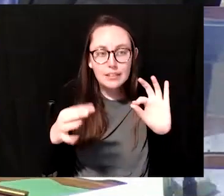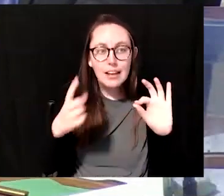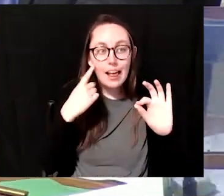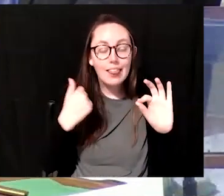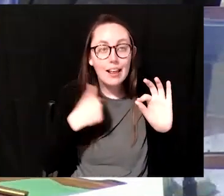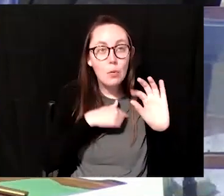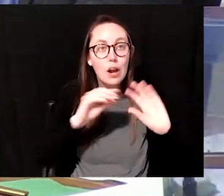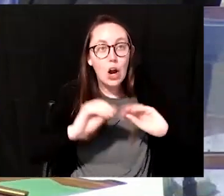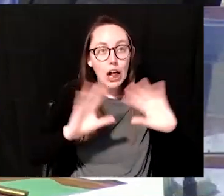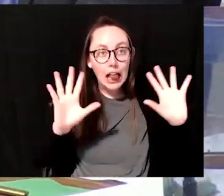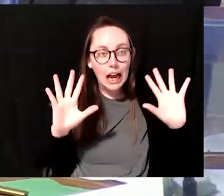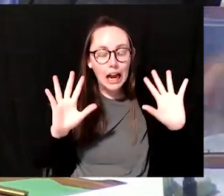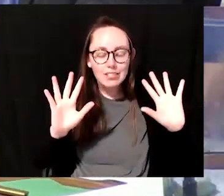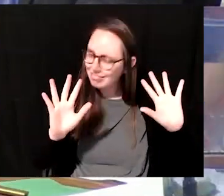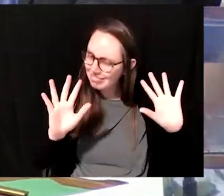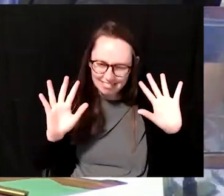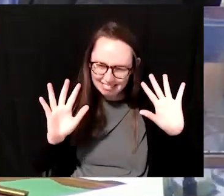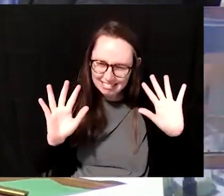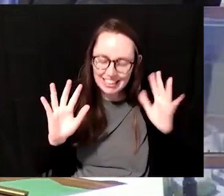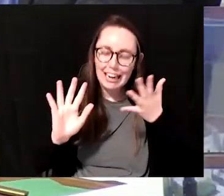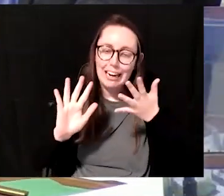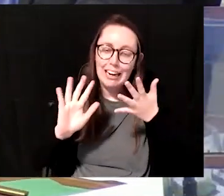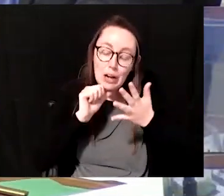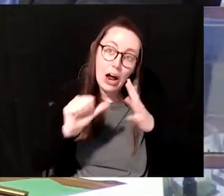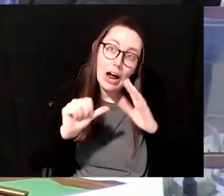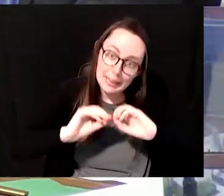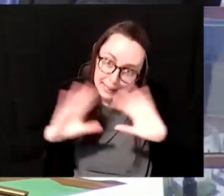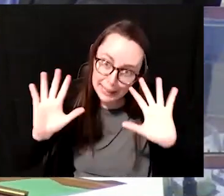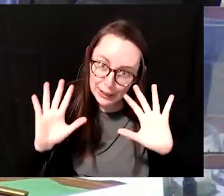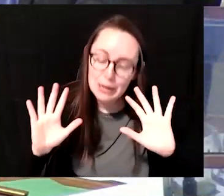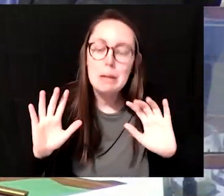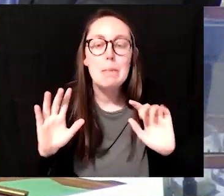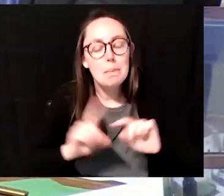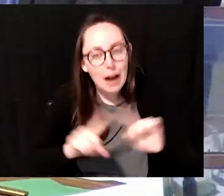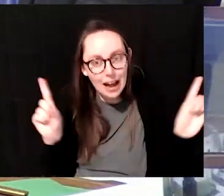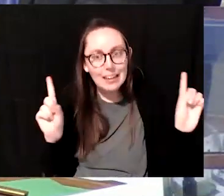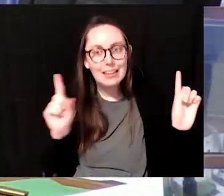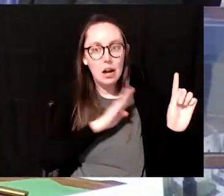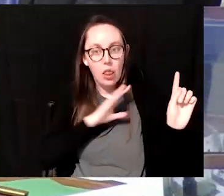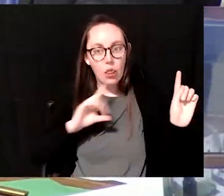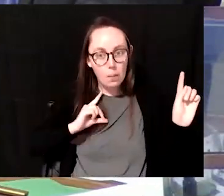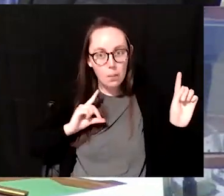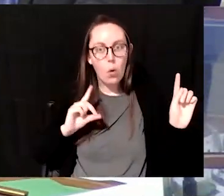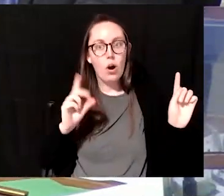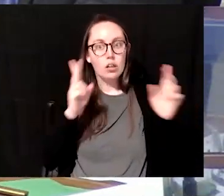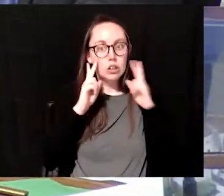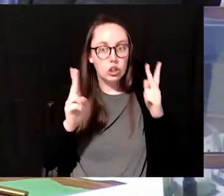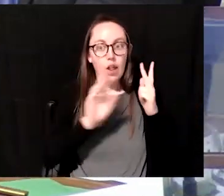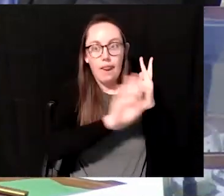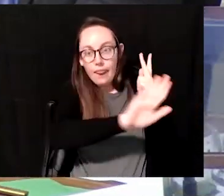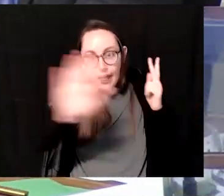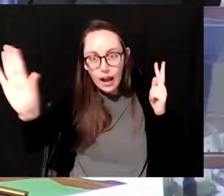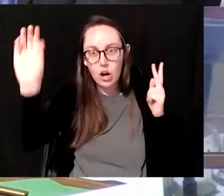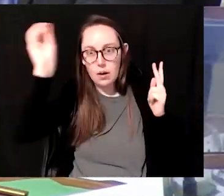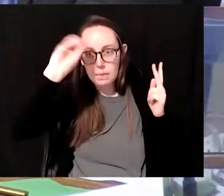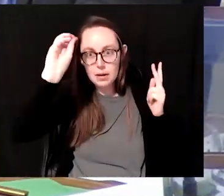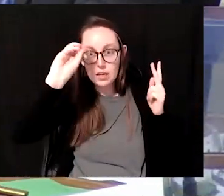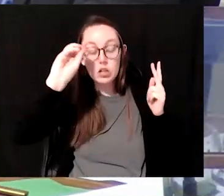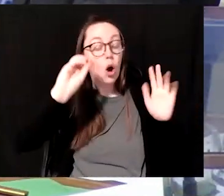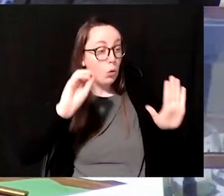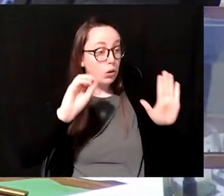we've at least provided some uh opinions from board members I'd love to hear from the community about where we're okay just just real